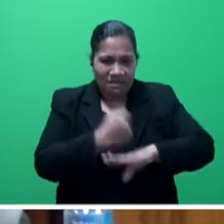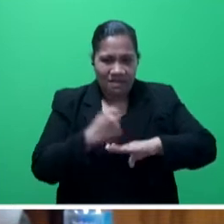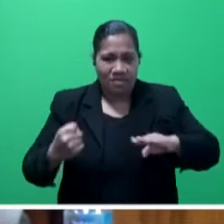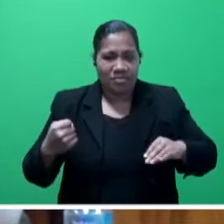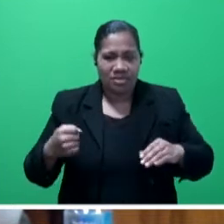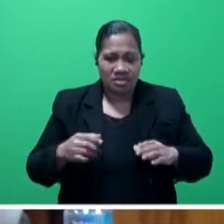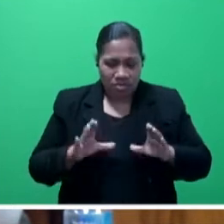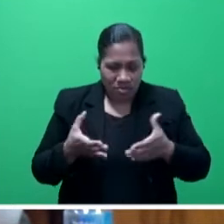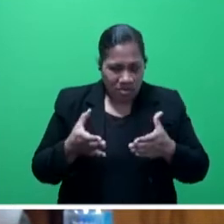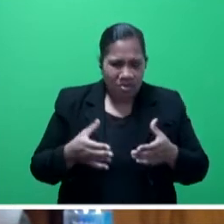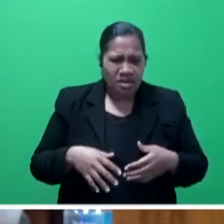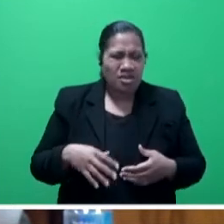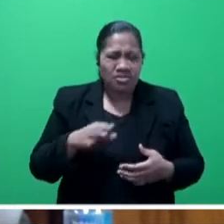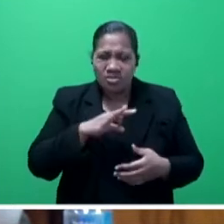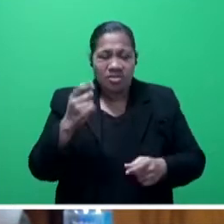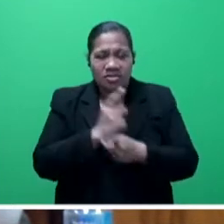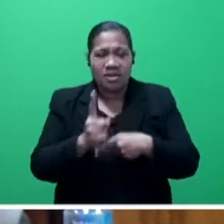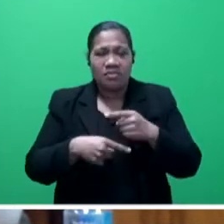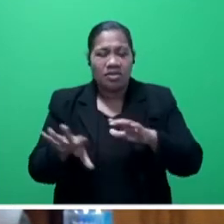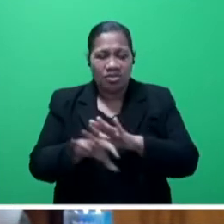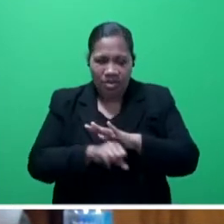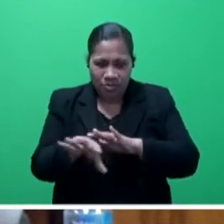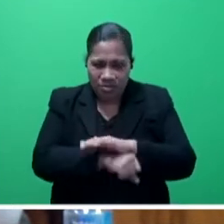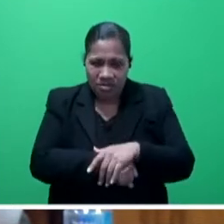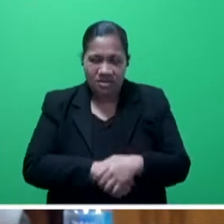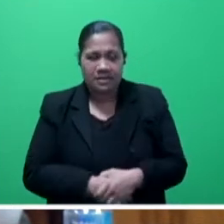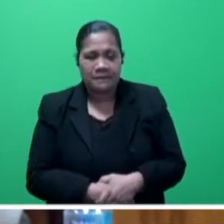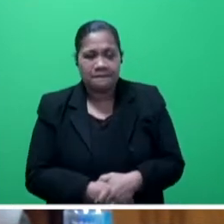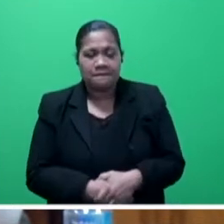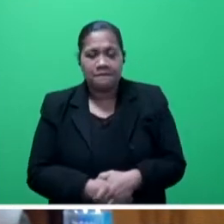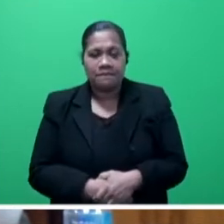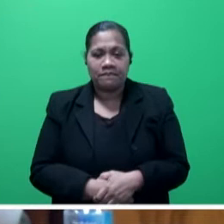said. He should not talk about corruption, Mr. Speaker said. Order.